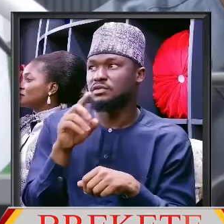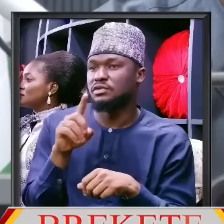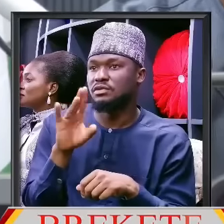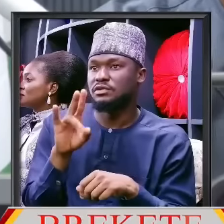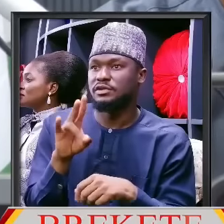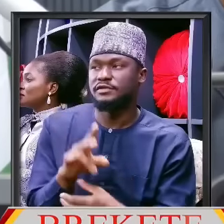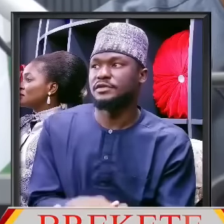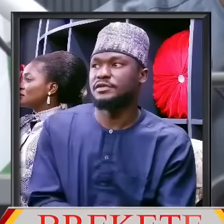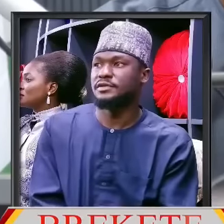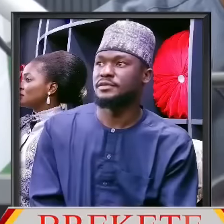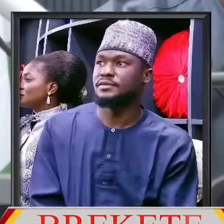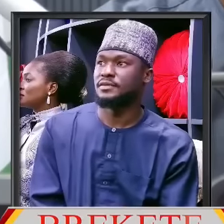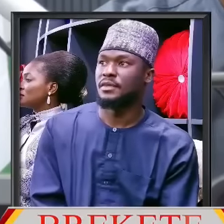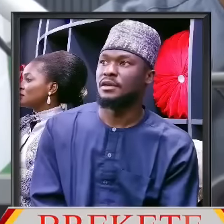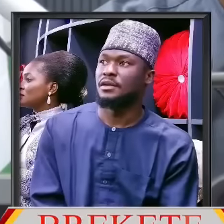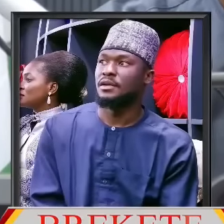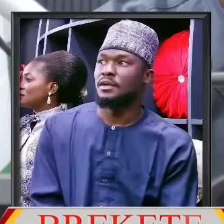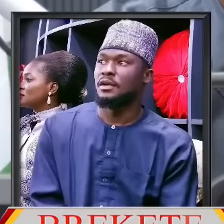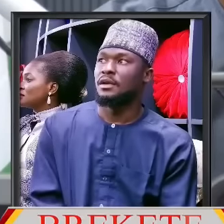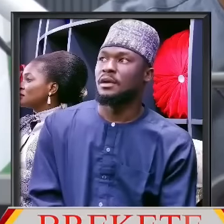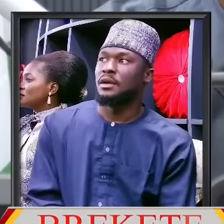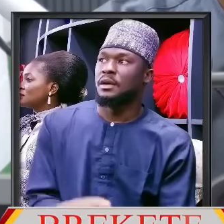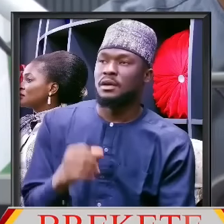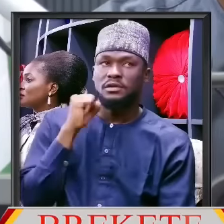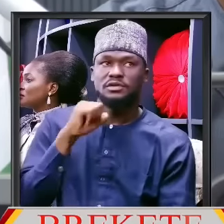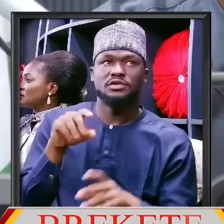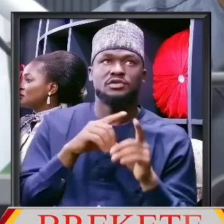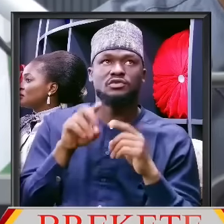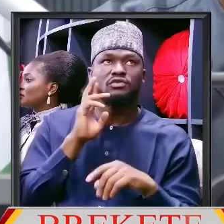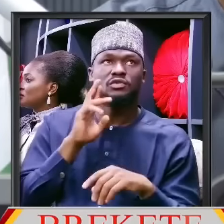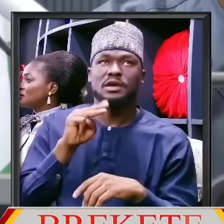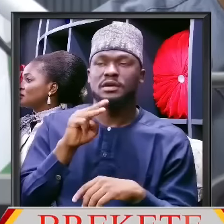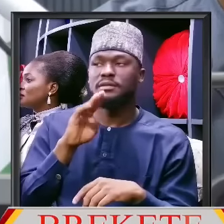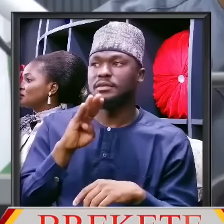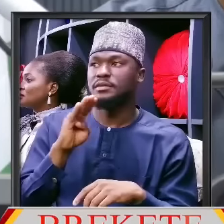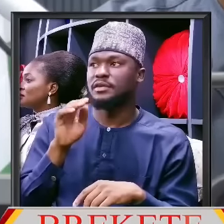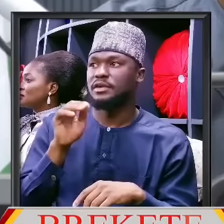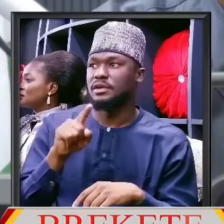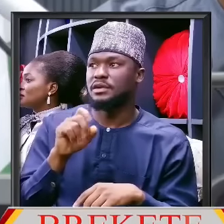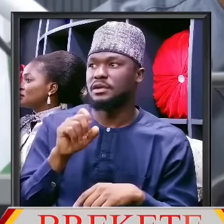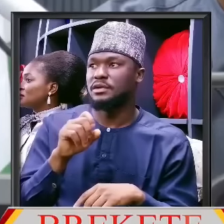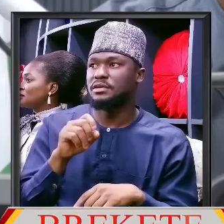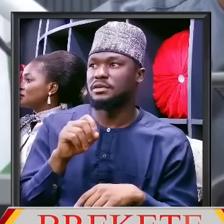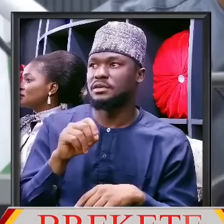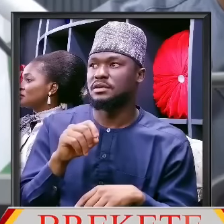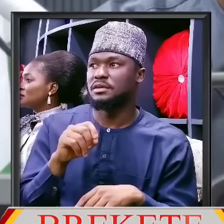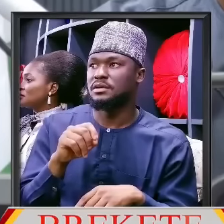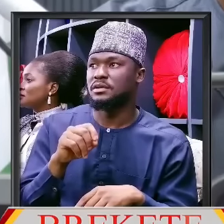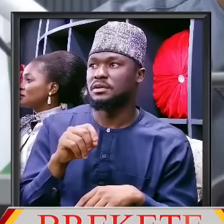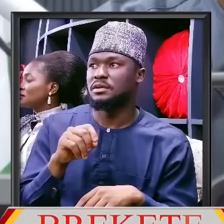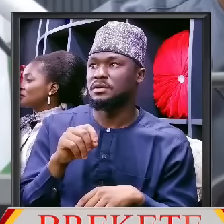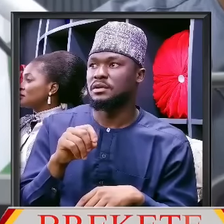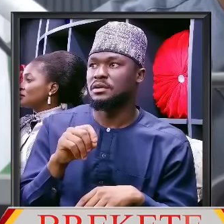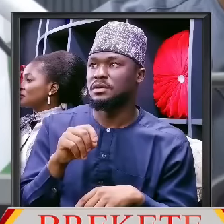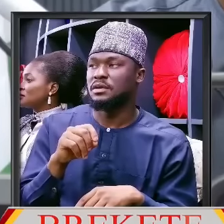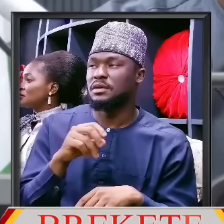2017. And she has done her MBBS 1, and